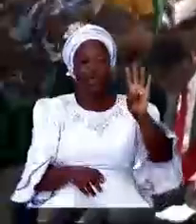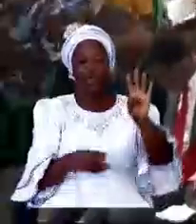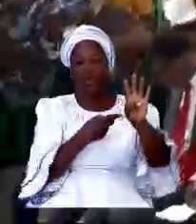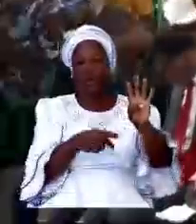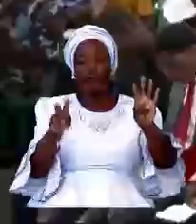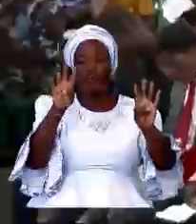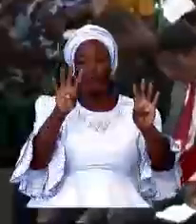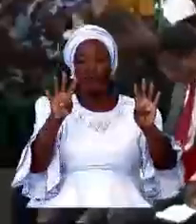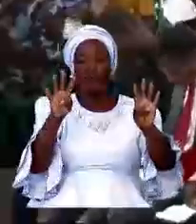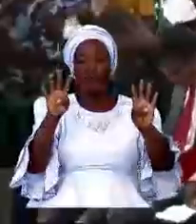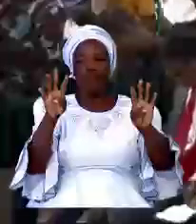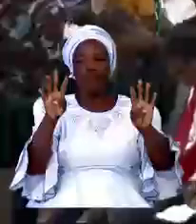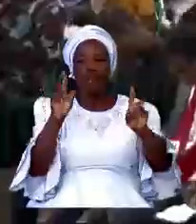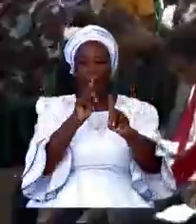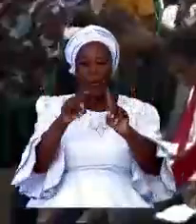chapter 4,